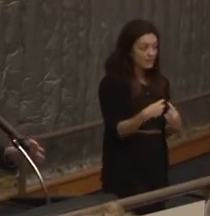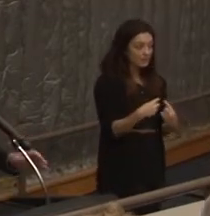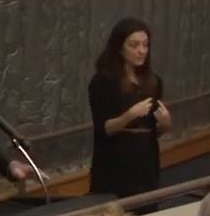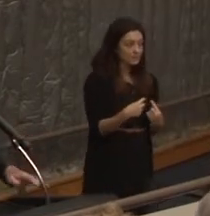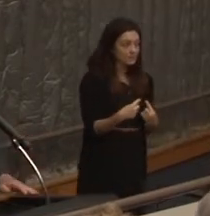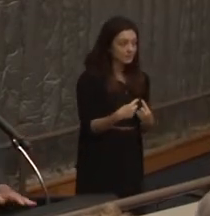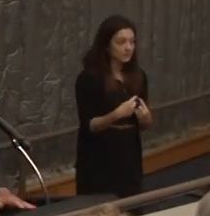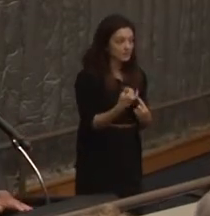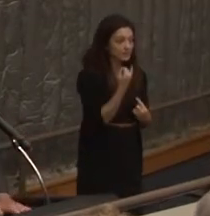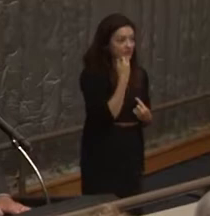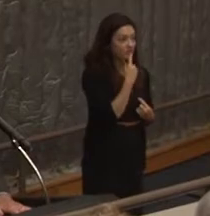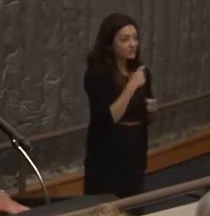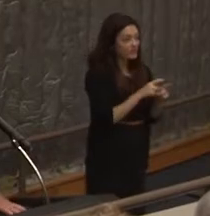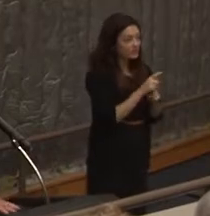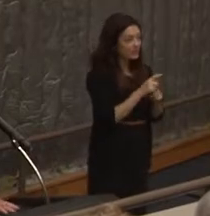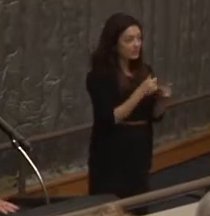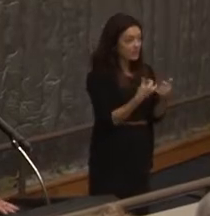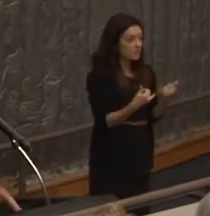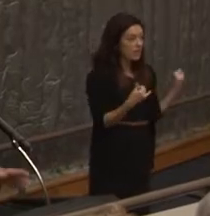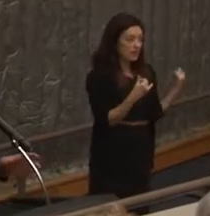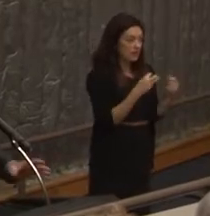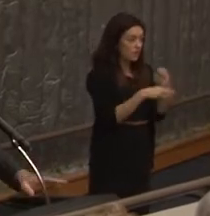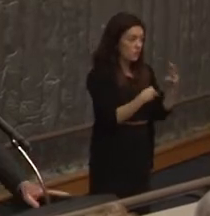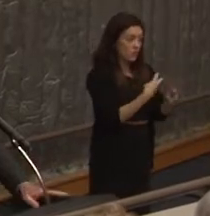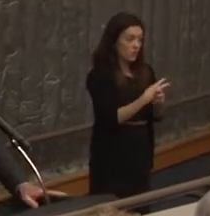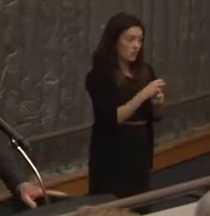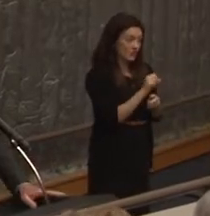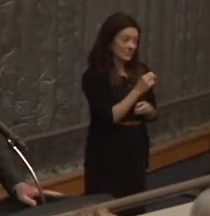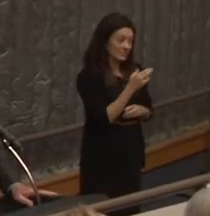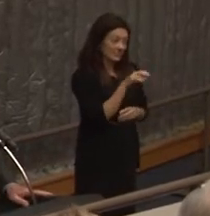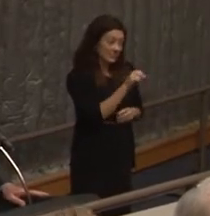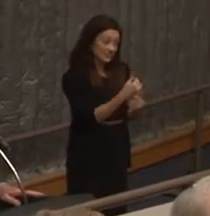If the Red Sox were playing in the World Series today, I wouldn't be here.